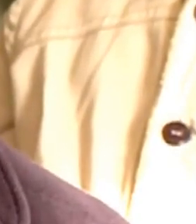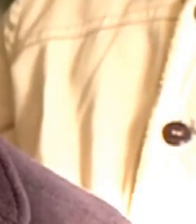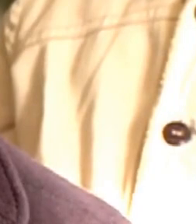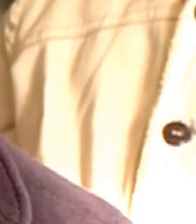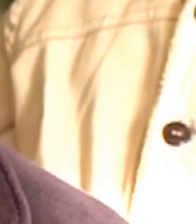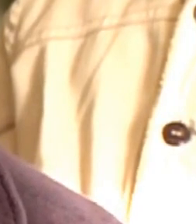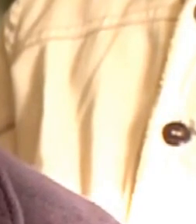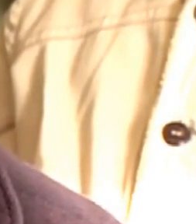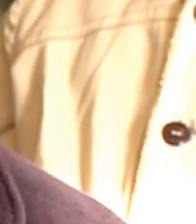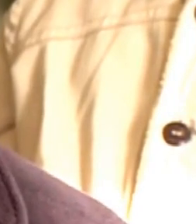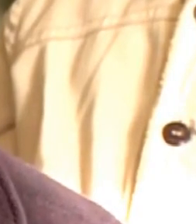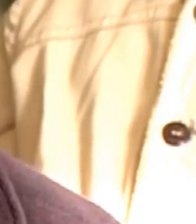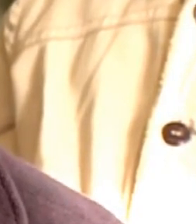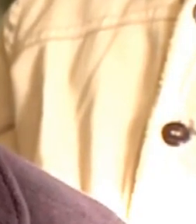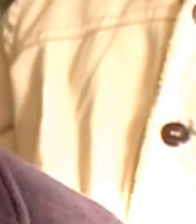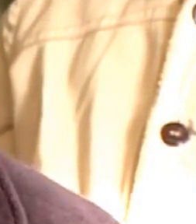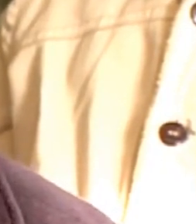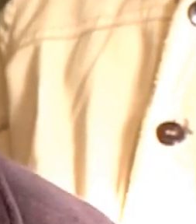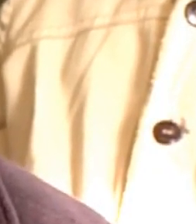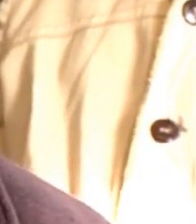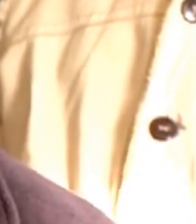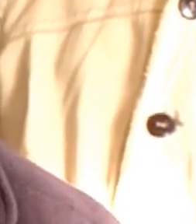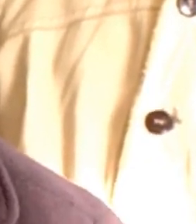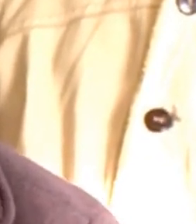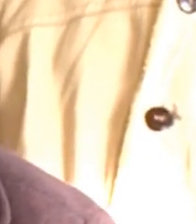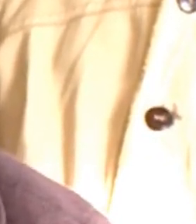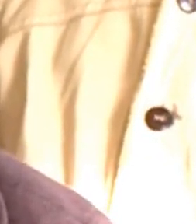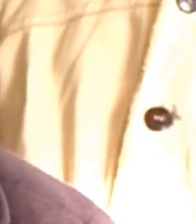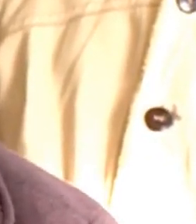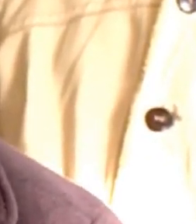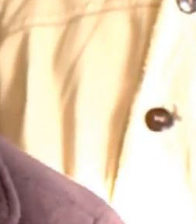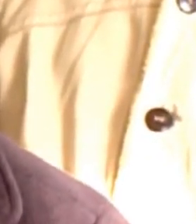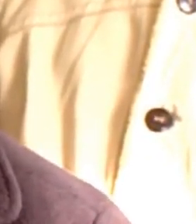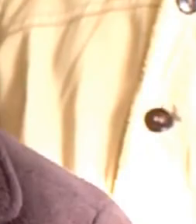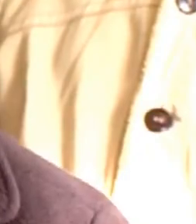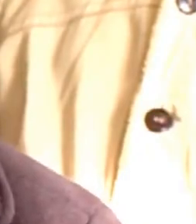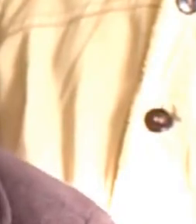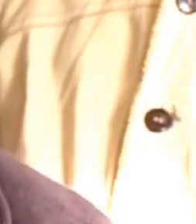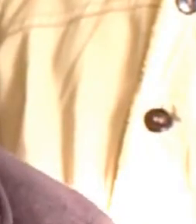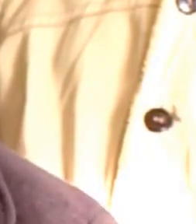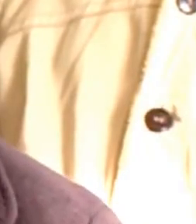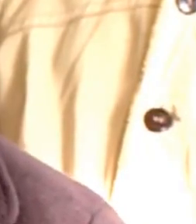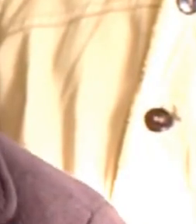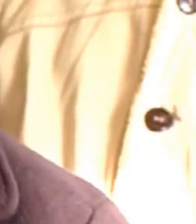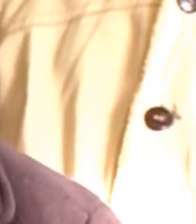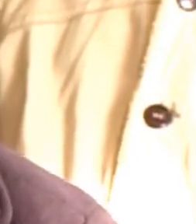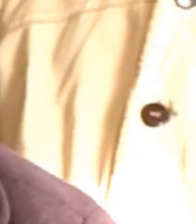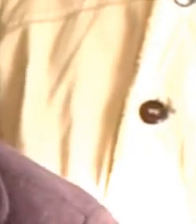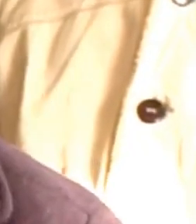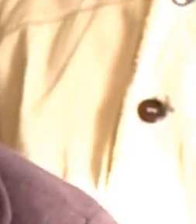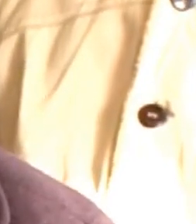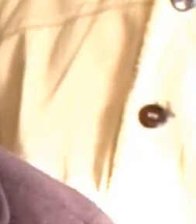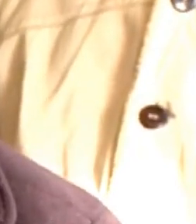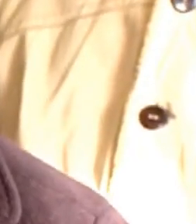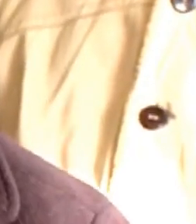kakhulu. And singabantu singabaphathi, singabalaphi bendabuko, sibambisane,